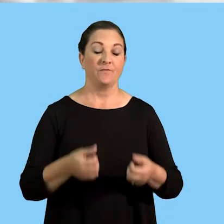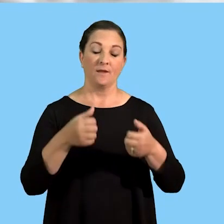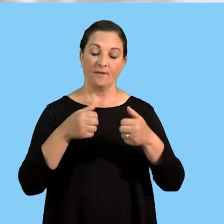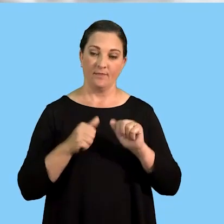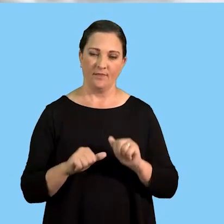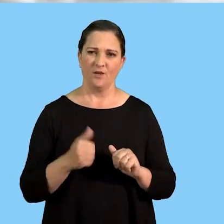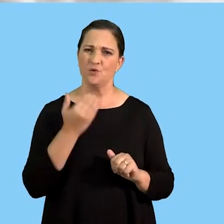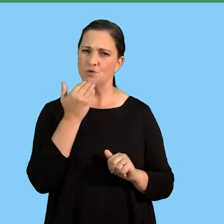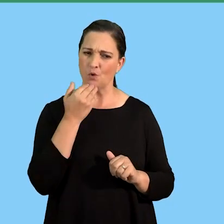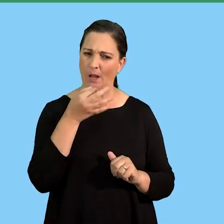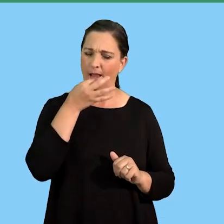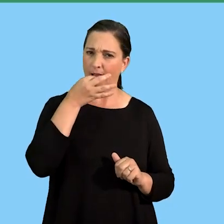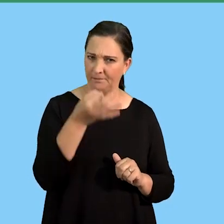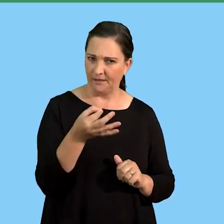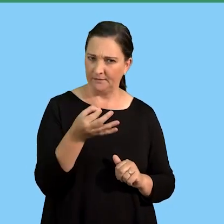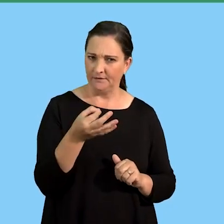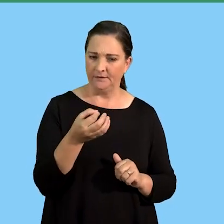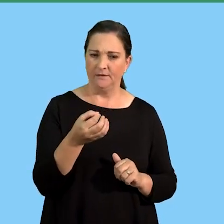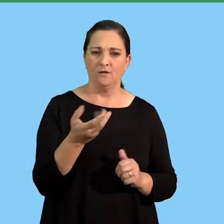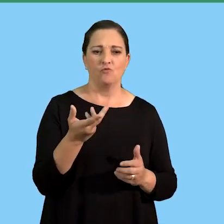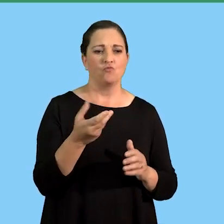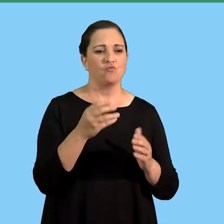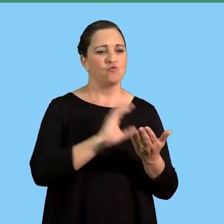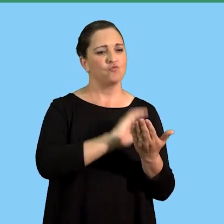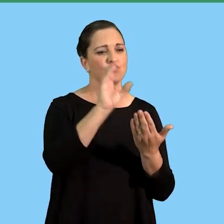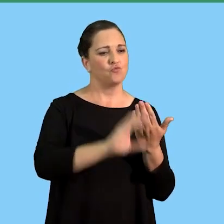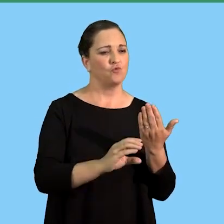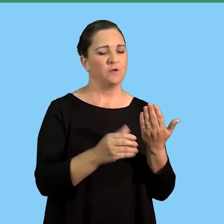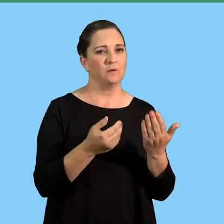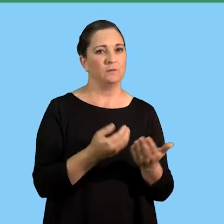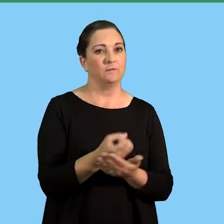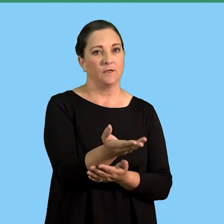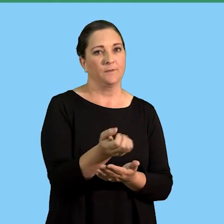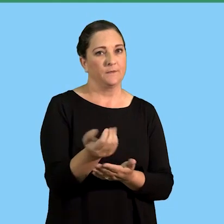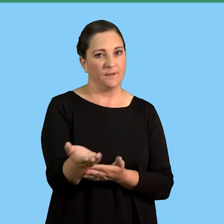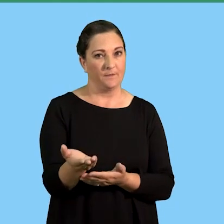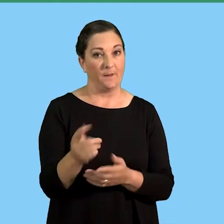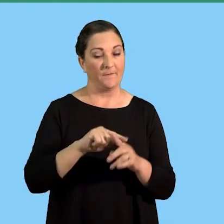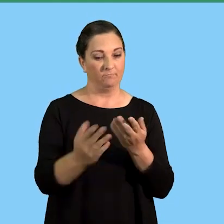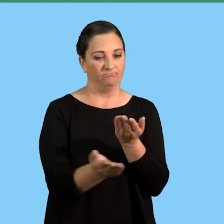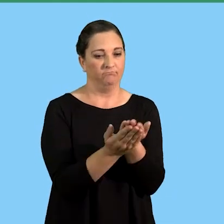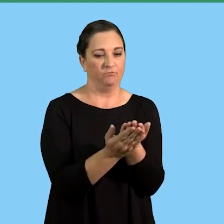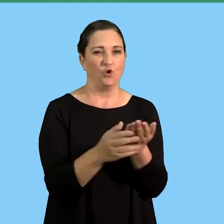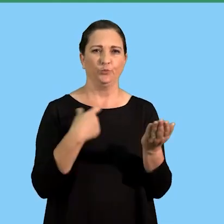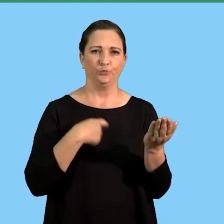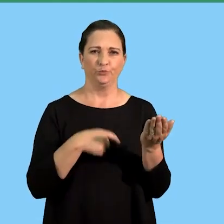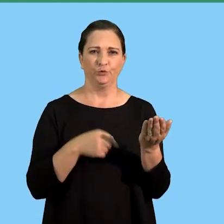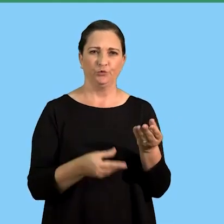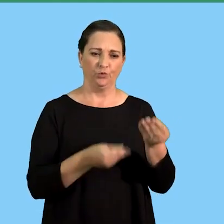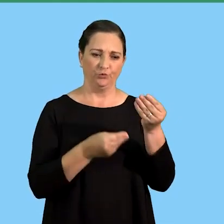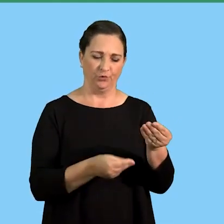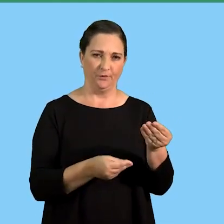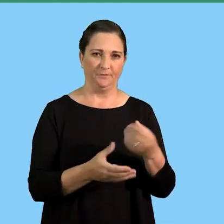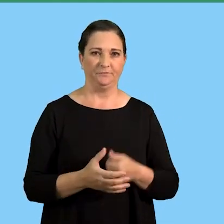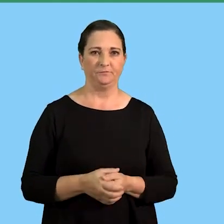Applicants must then submit their application forms or their curriculum vitae and certified copies with personal